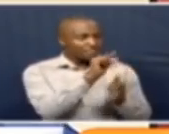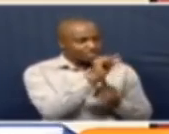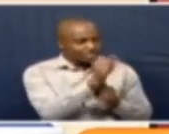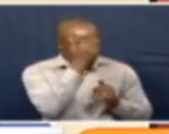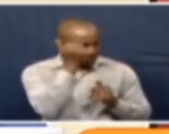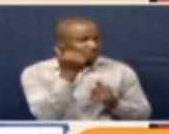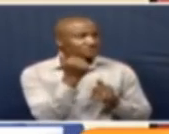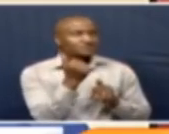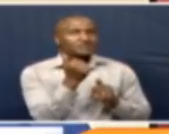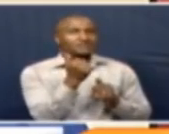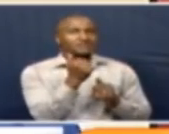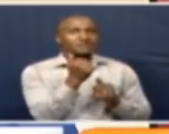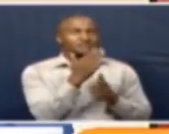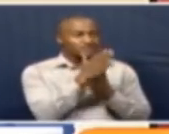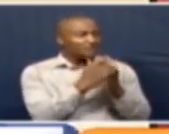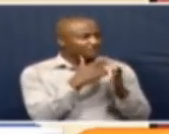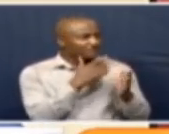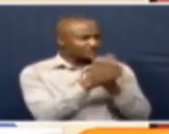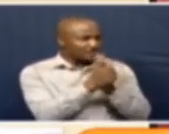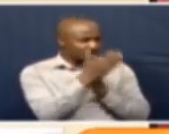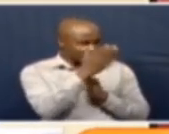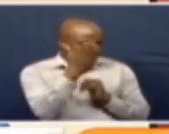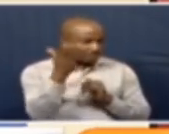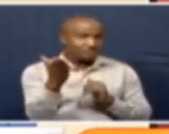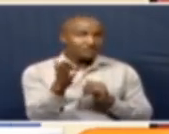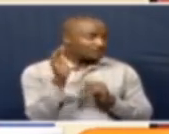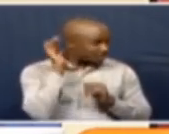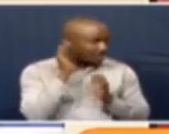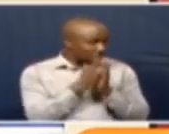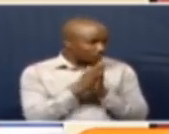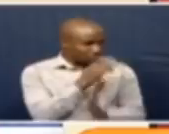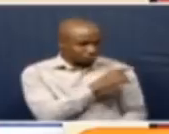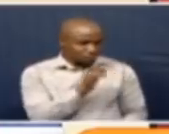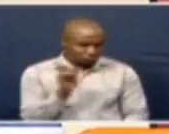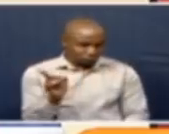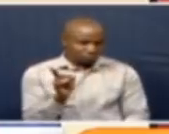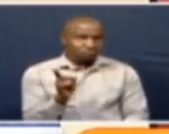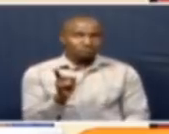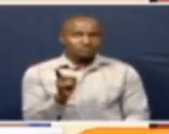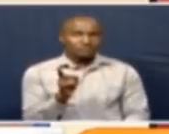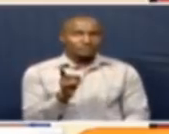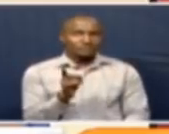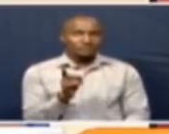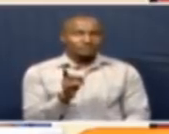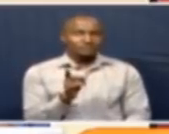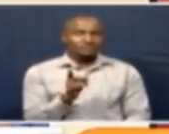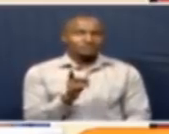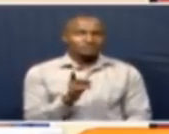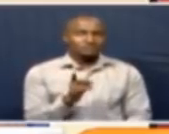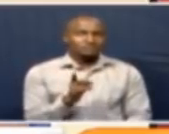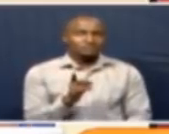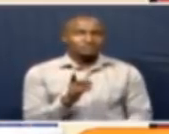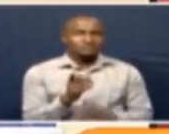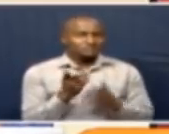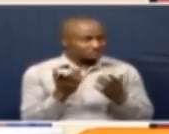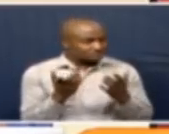there's market saturation of talent, hearing Sheila's story, and of course also hearing Olive's story here, there seems to be a